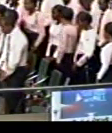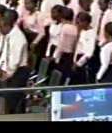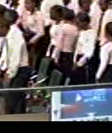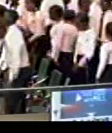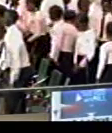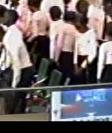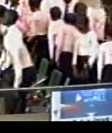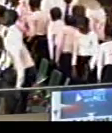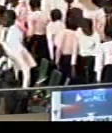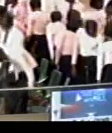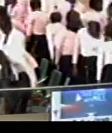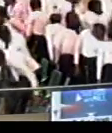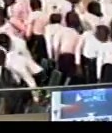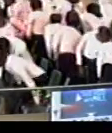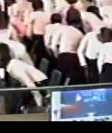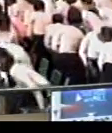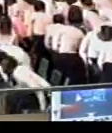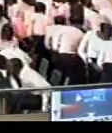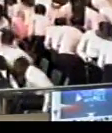Amen.